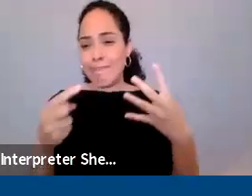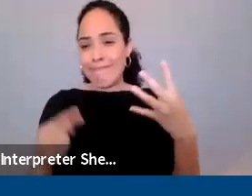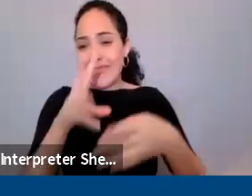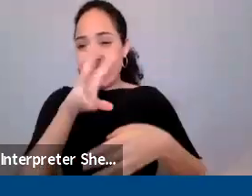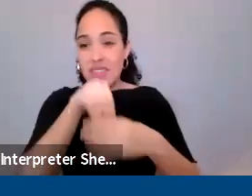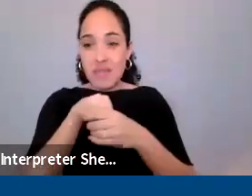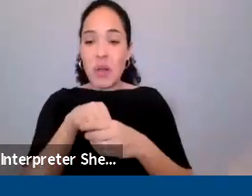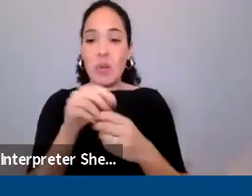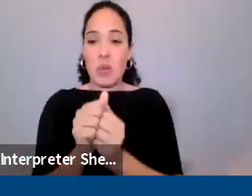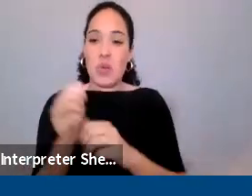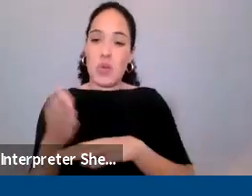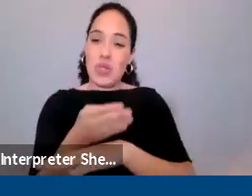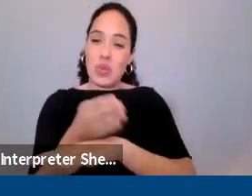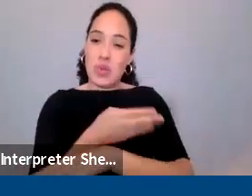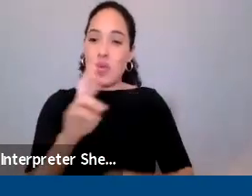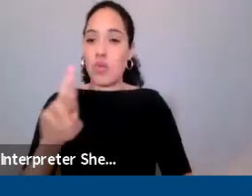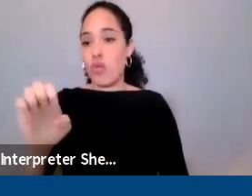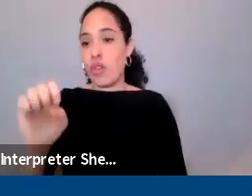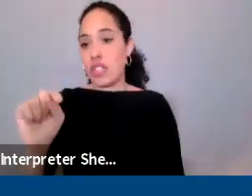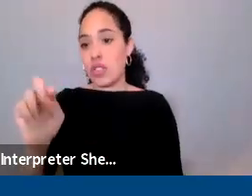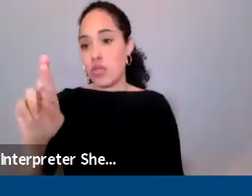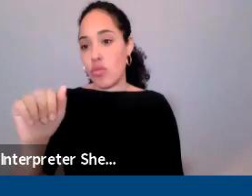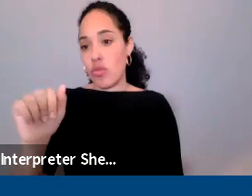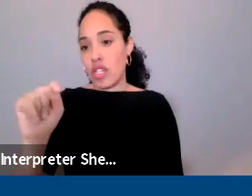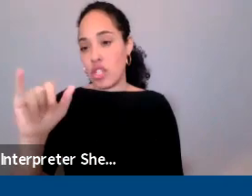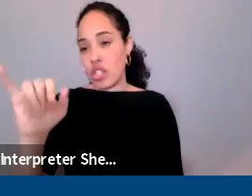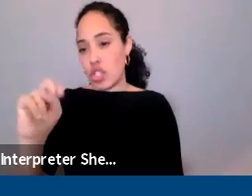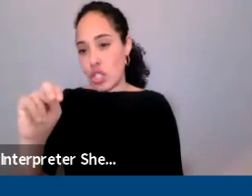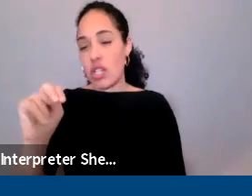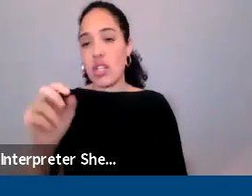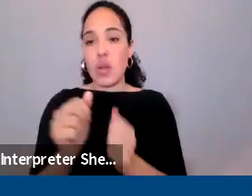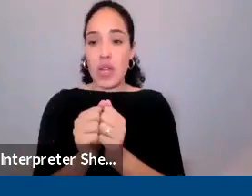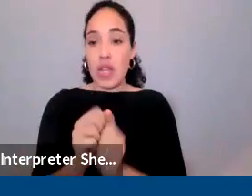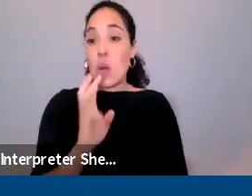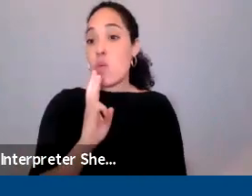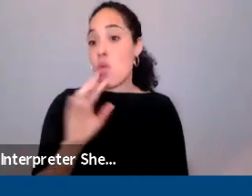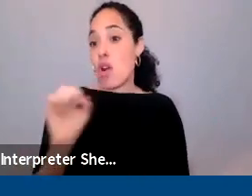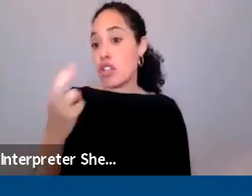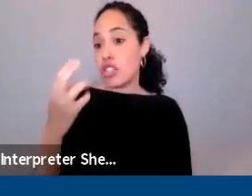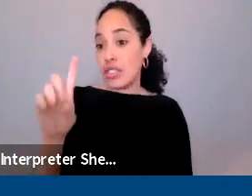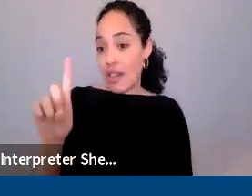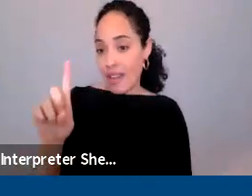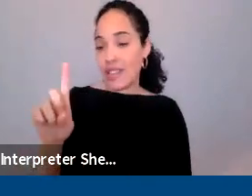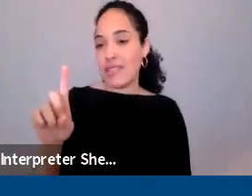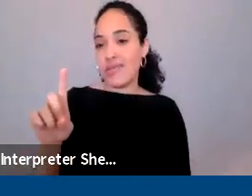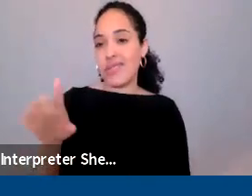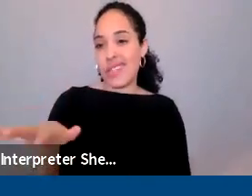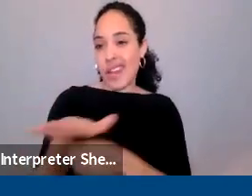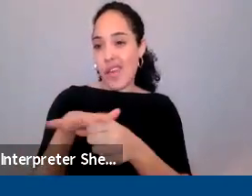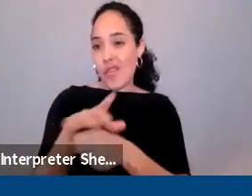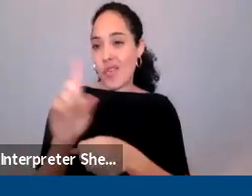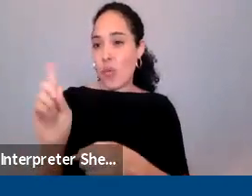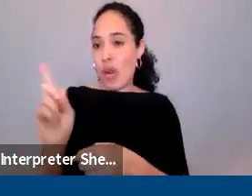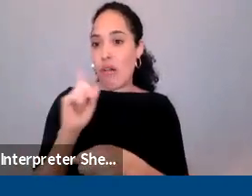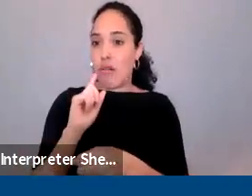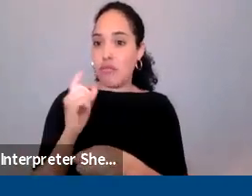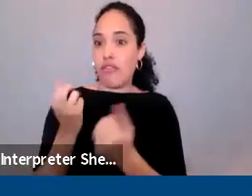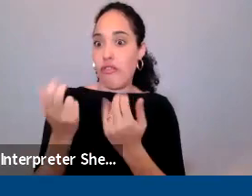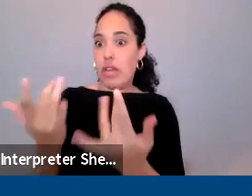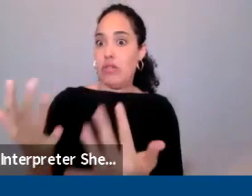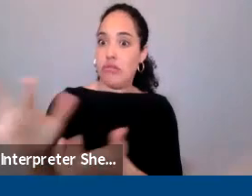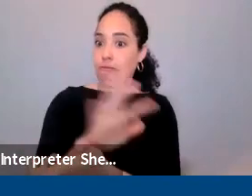of watersheds and where a wildfire burn has happened. And there are different factors